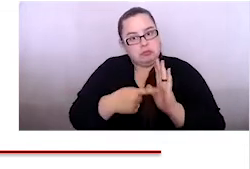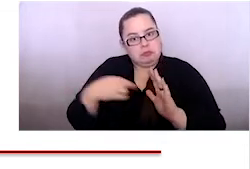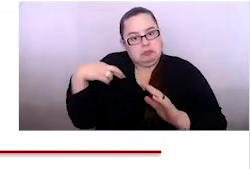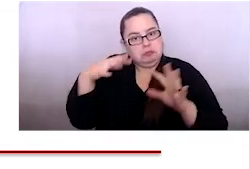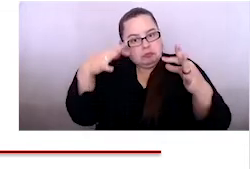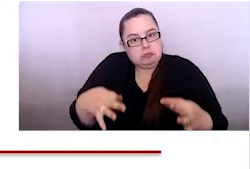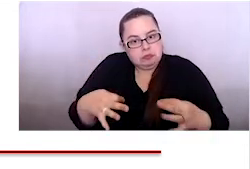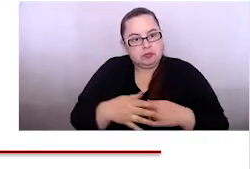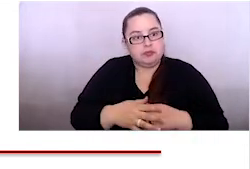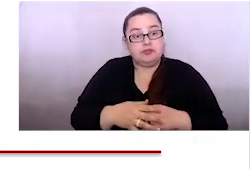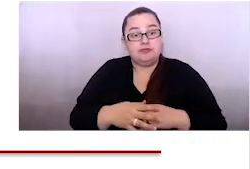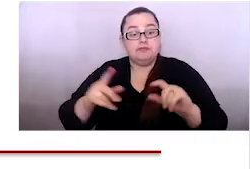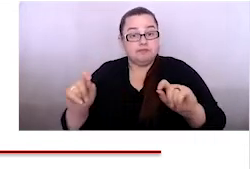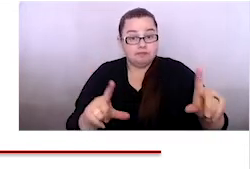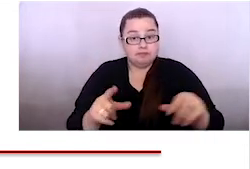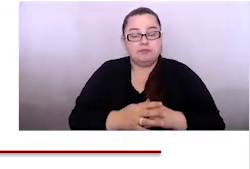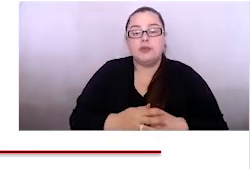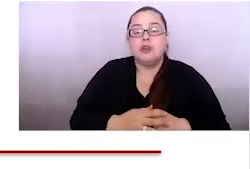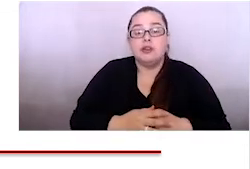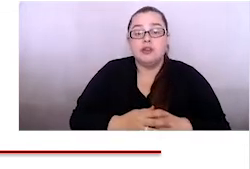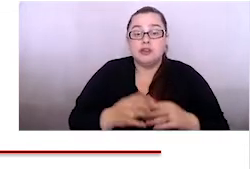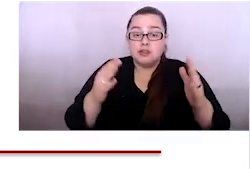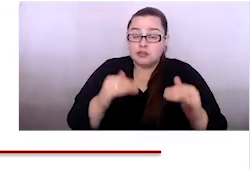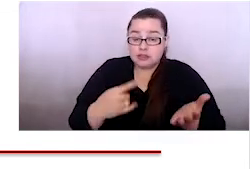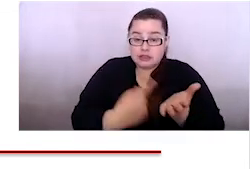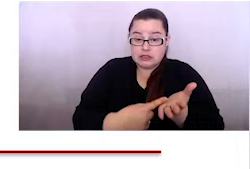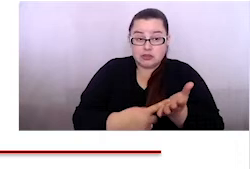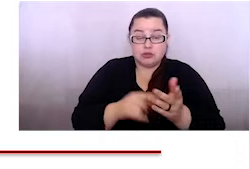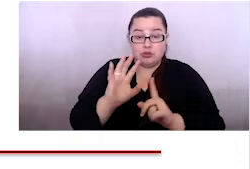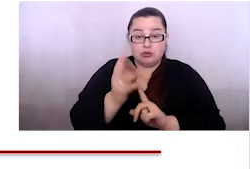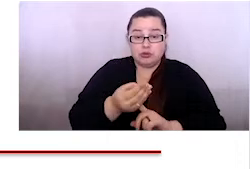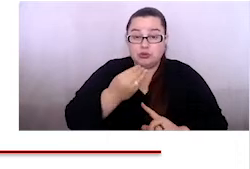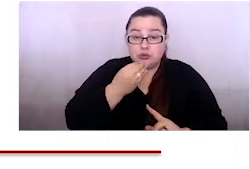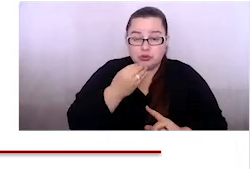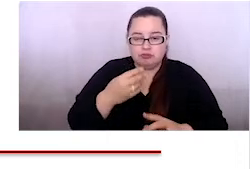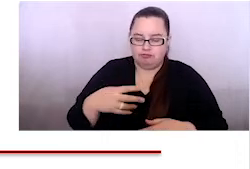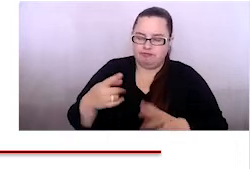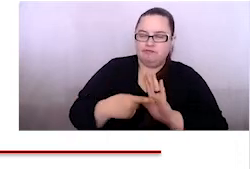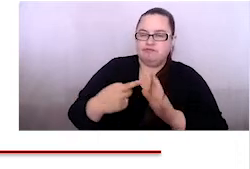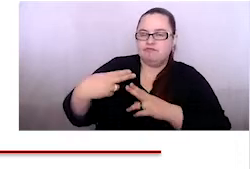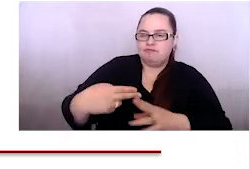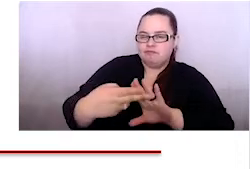Next, I'm going to talk about cultural foods, also known as traditional dishes.